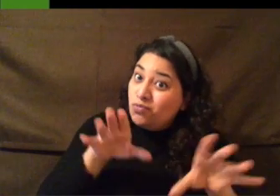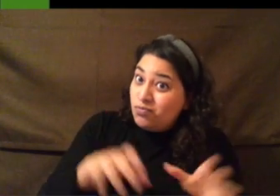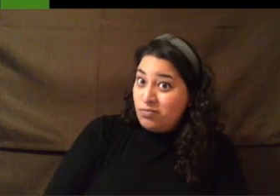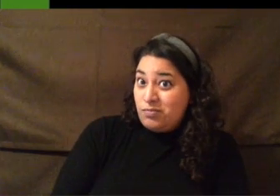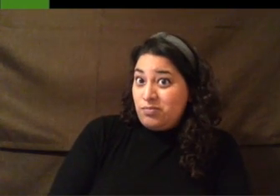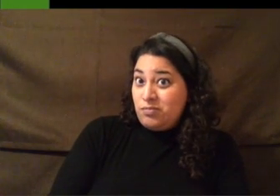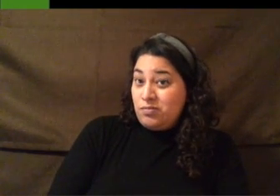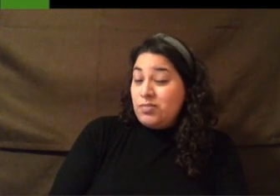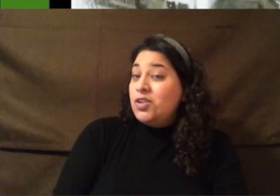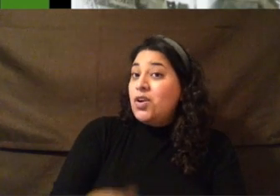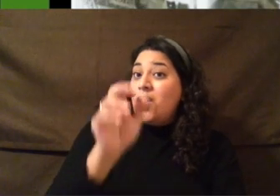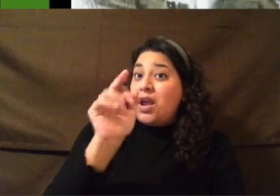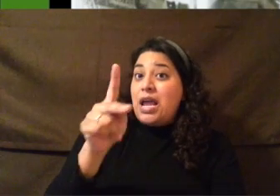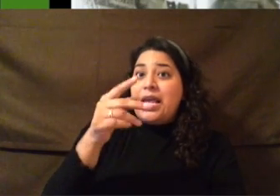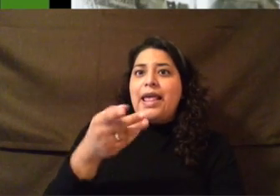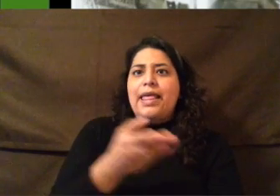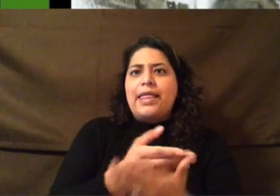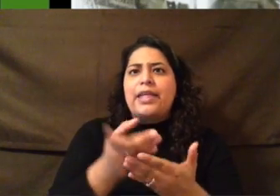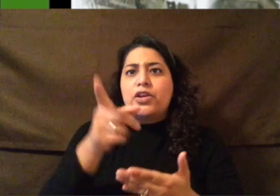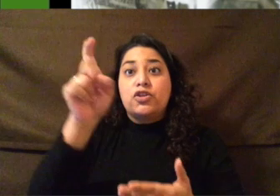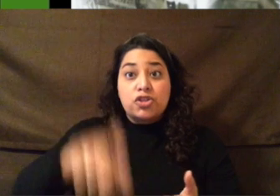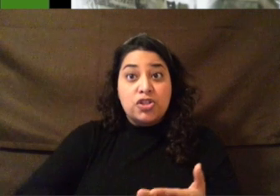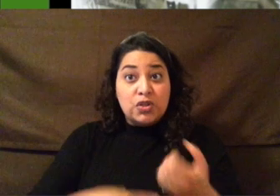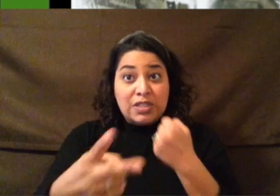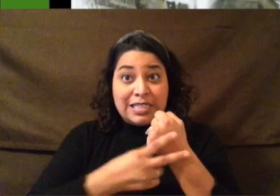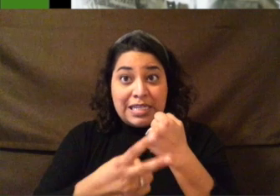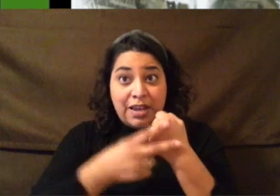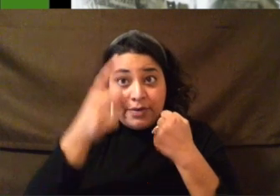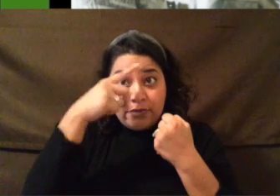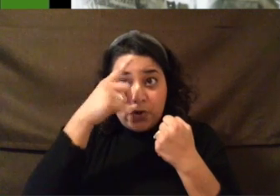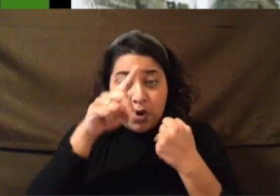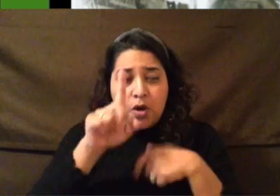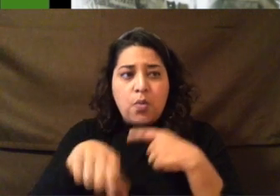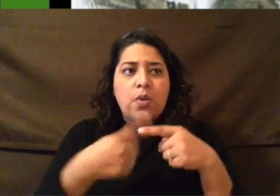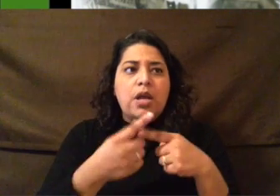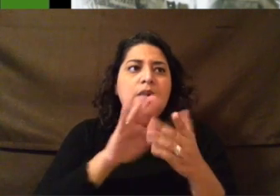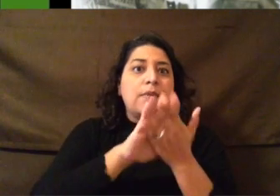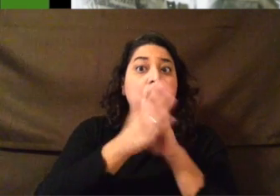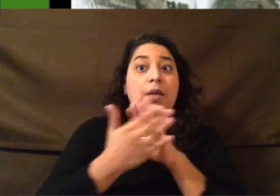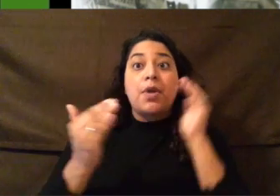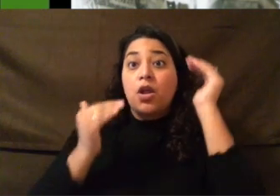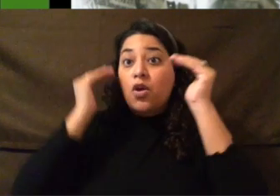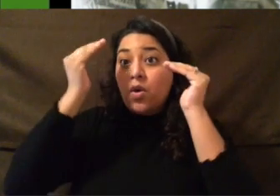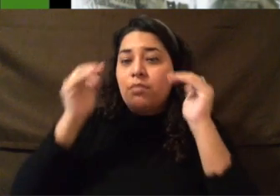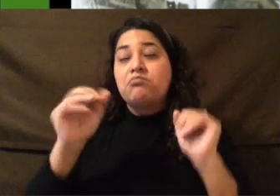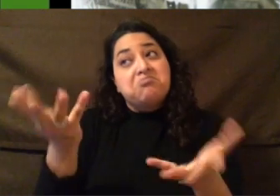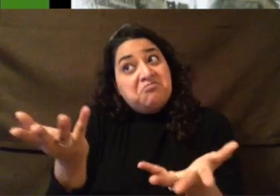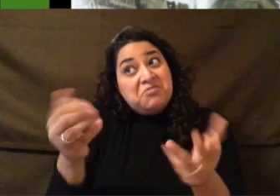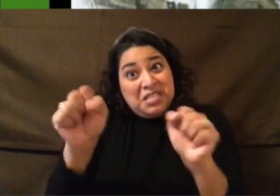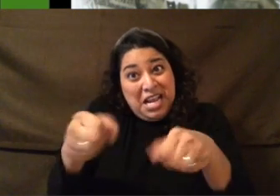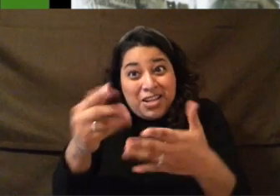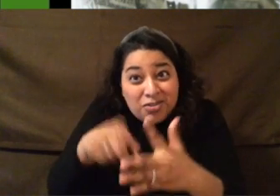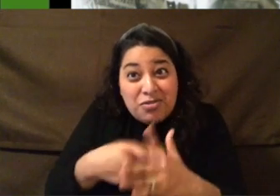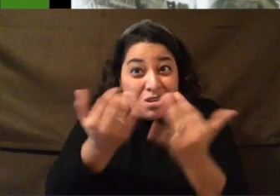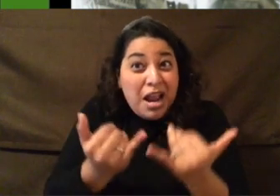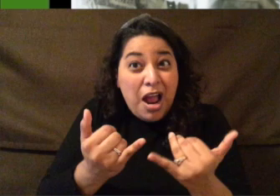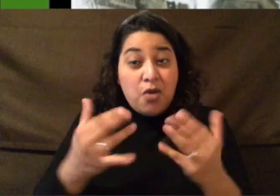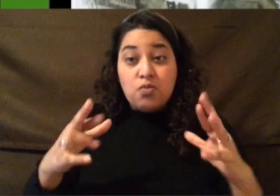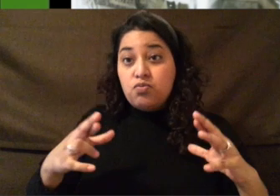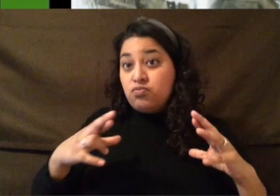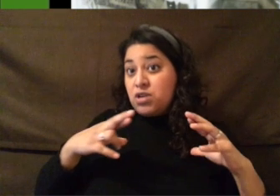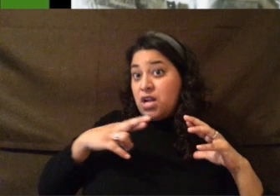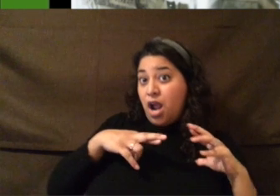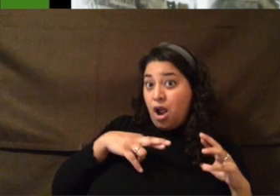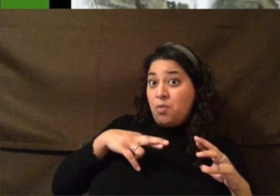people to do. Okay? So the things that you should be saving for when you become an adult, you could even start right